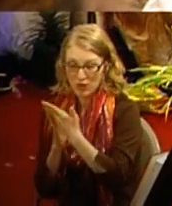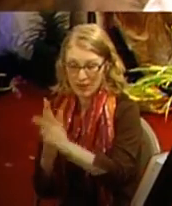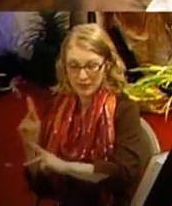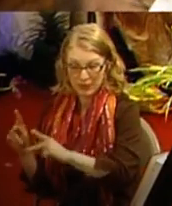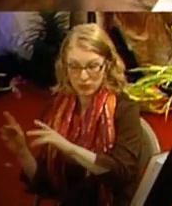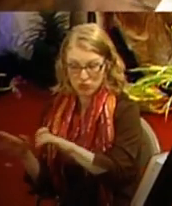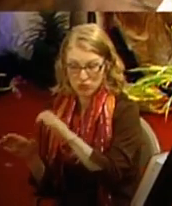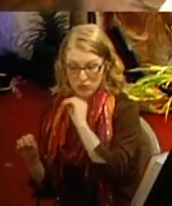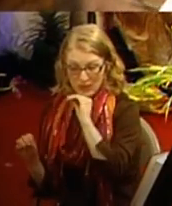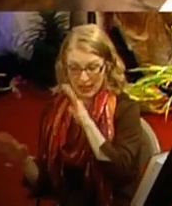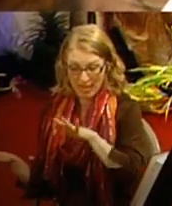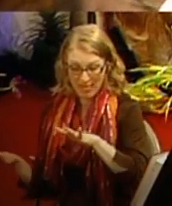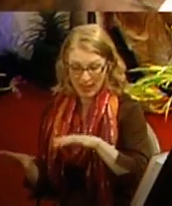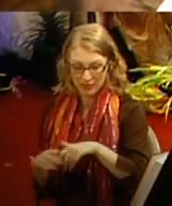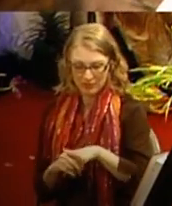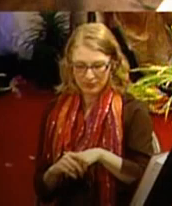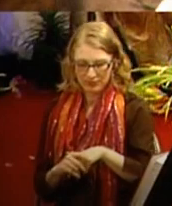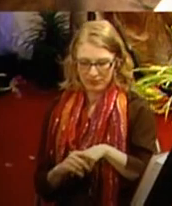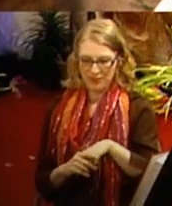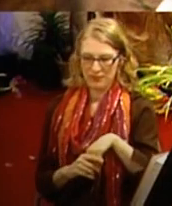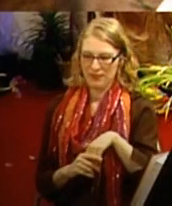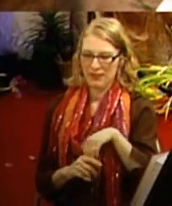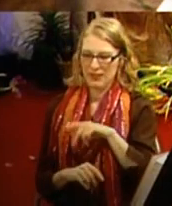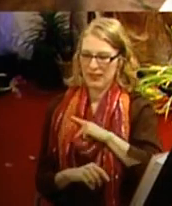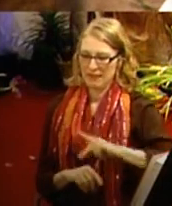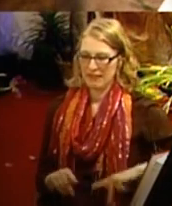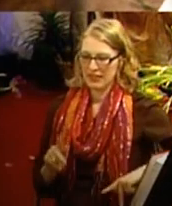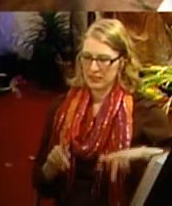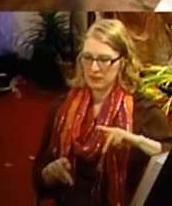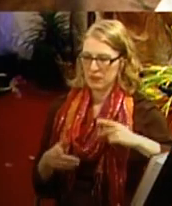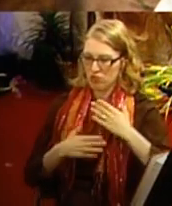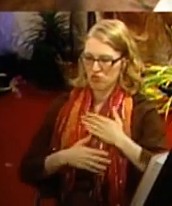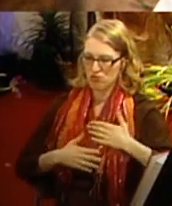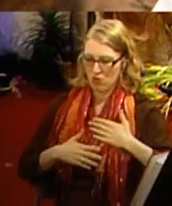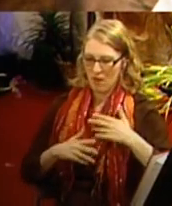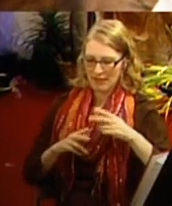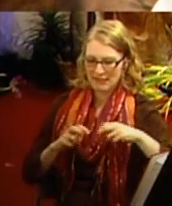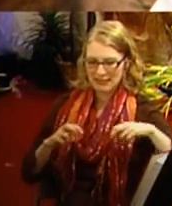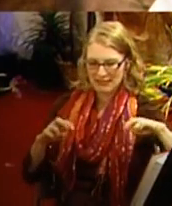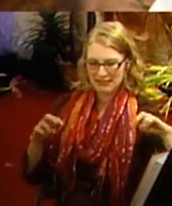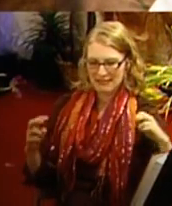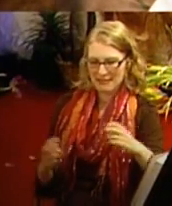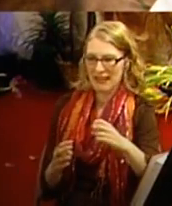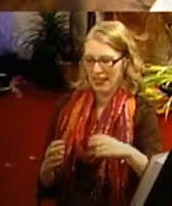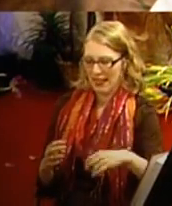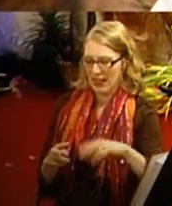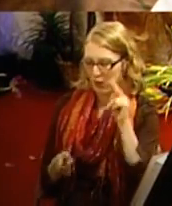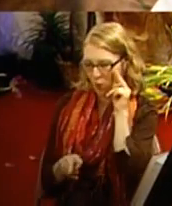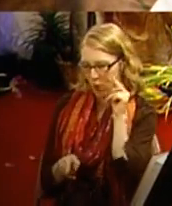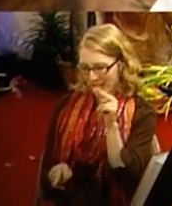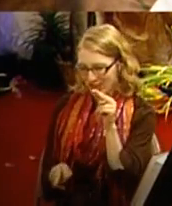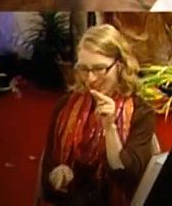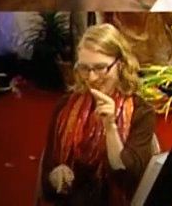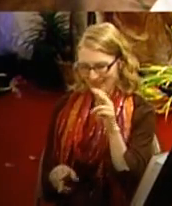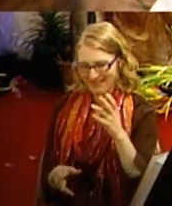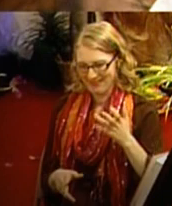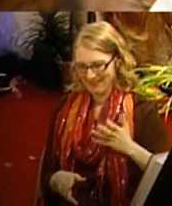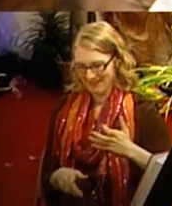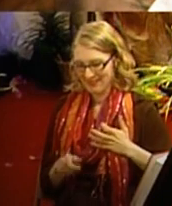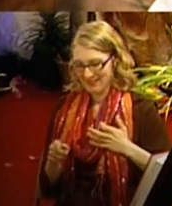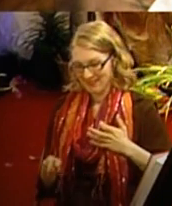Did I mention the subjects of the king? They enjoyed sitting in the arena as long as it was somebody else and not them.